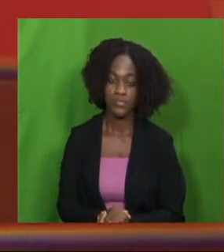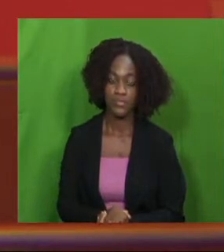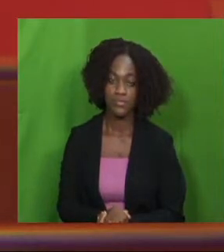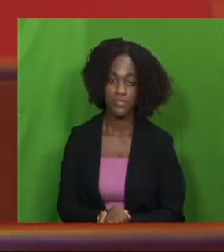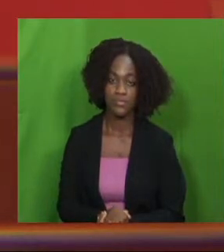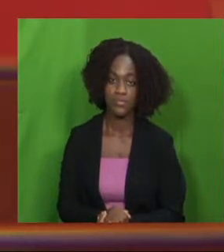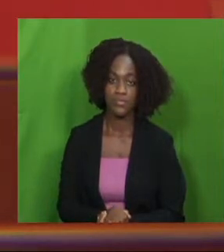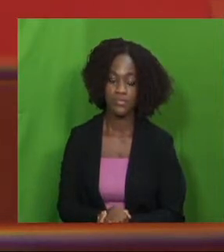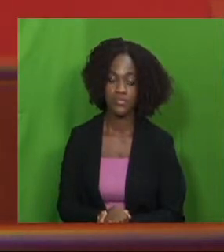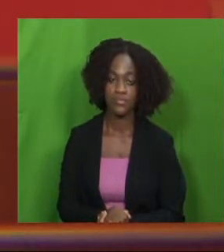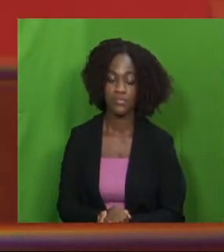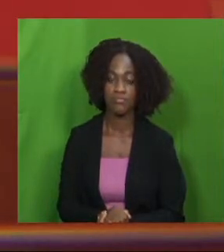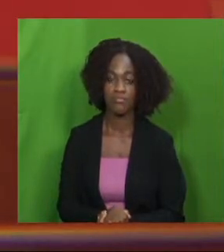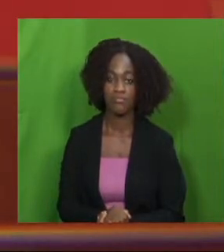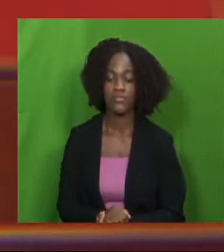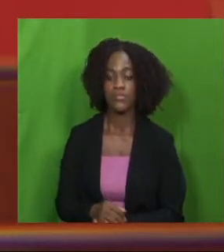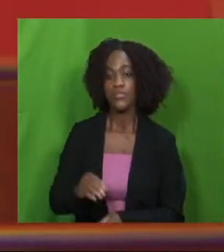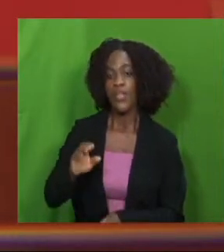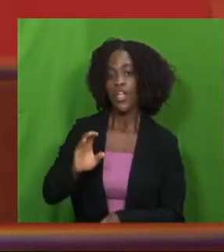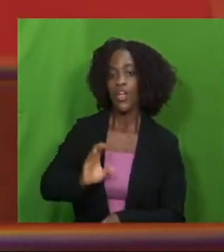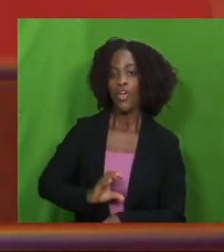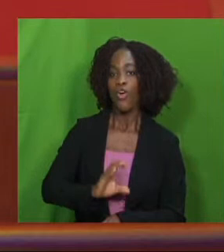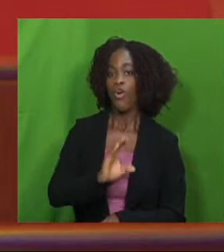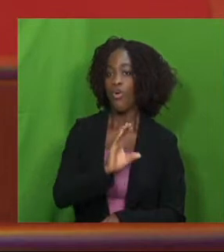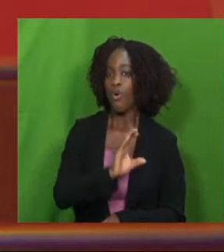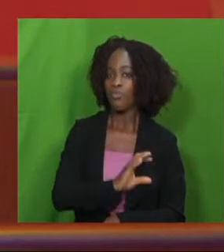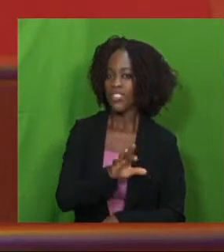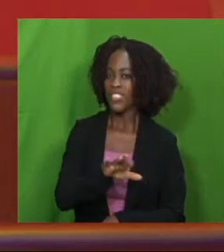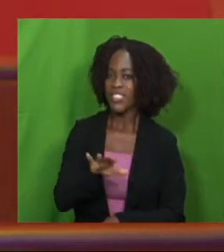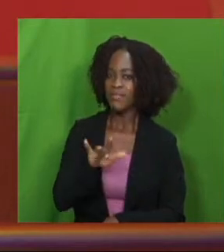Right Honourable Speaker, the committee is misspelt